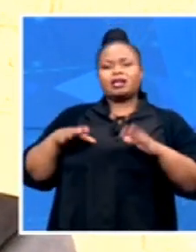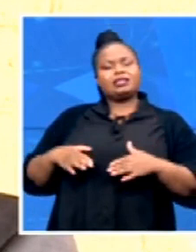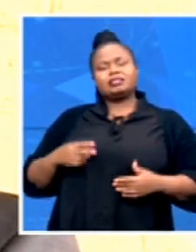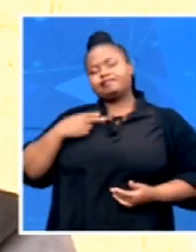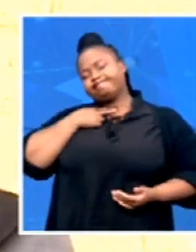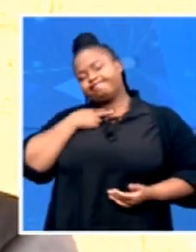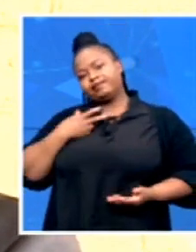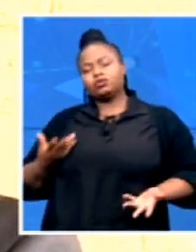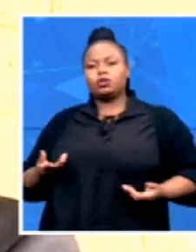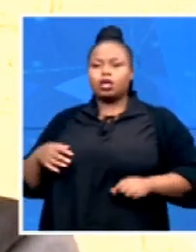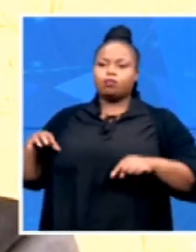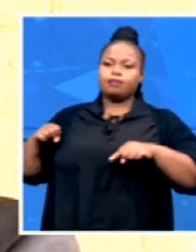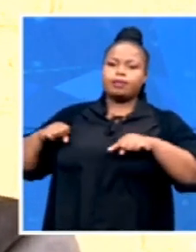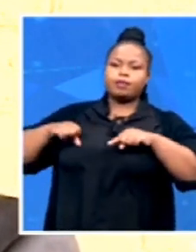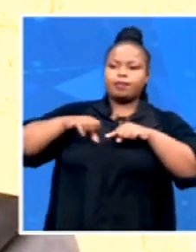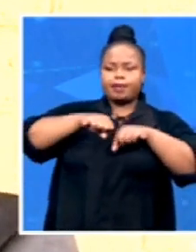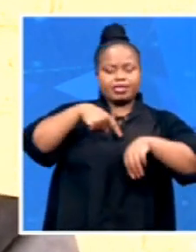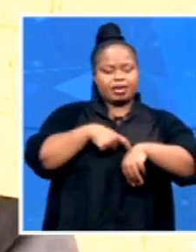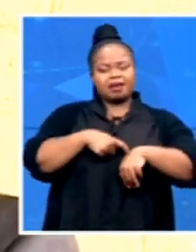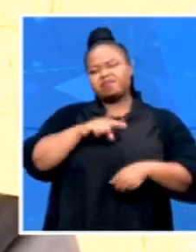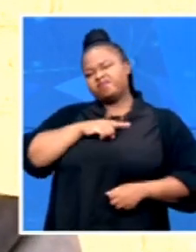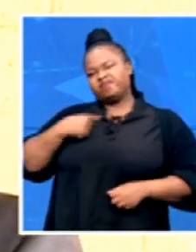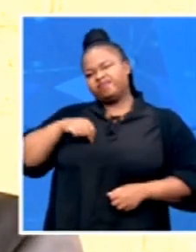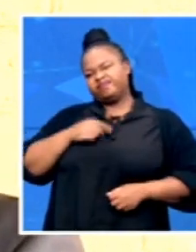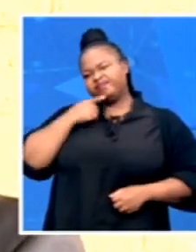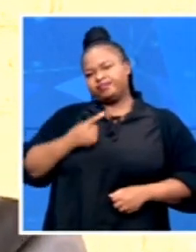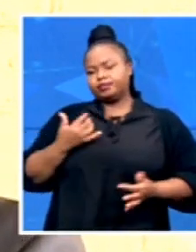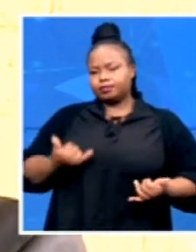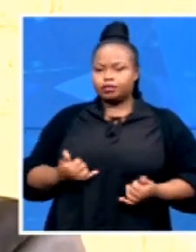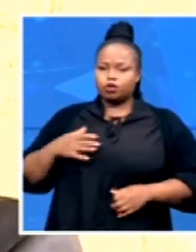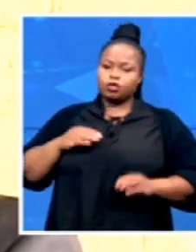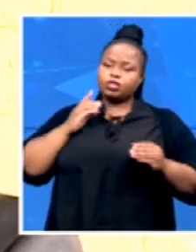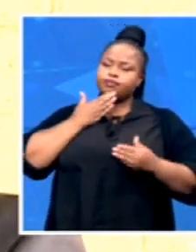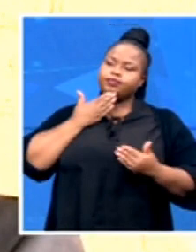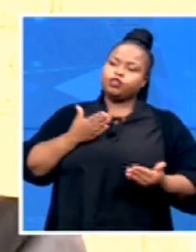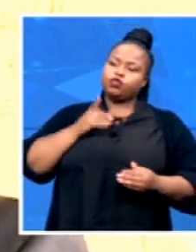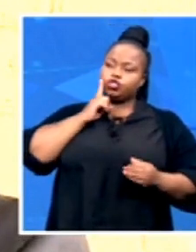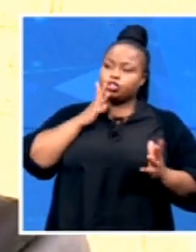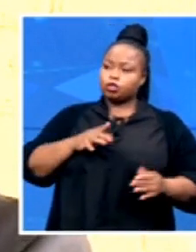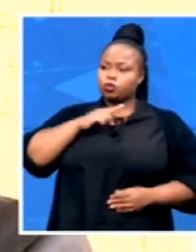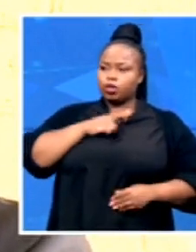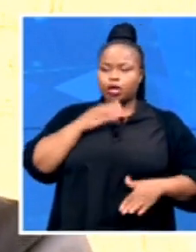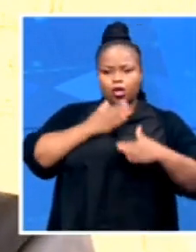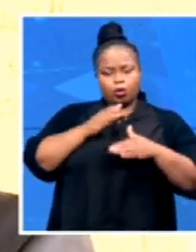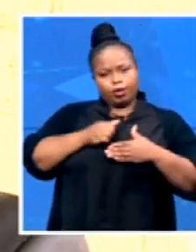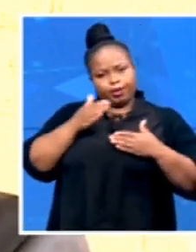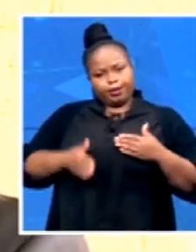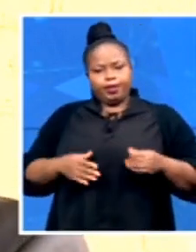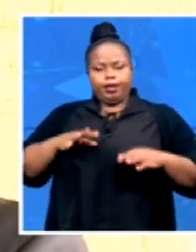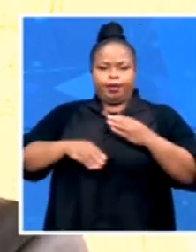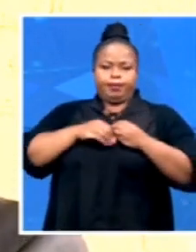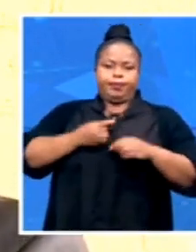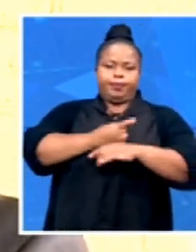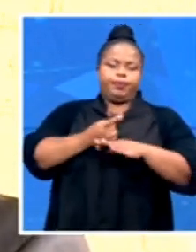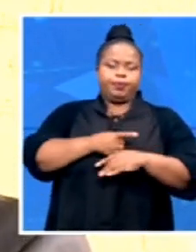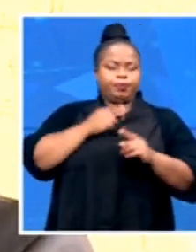why we want to sincerely thank our educators who had to work even on weekends and extra hours to make sure that we covered the time lost. We are